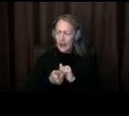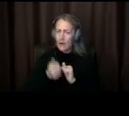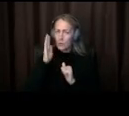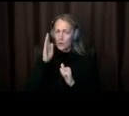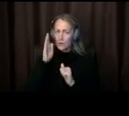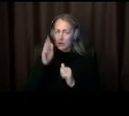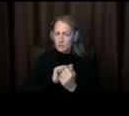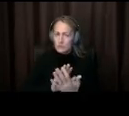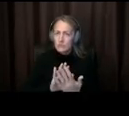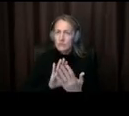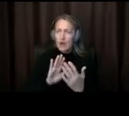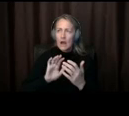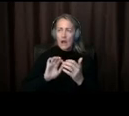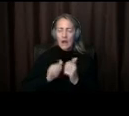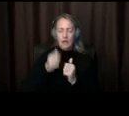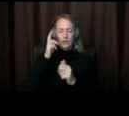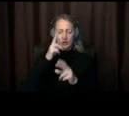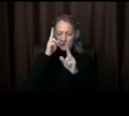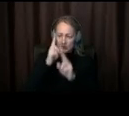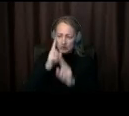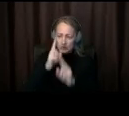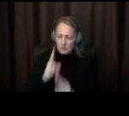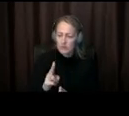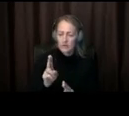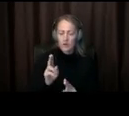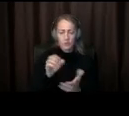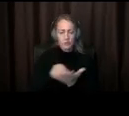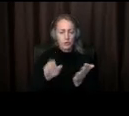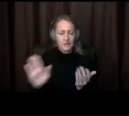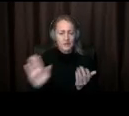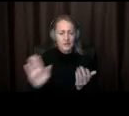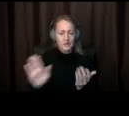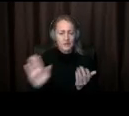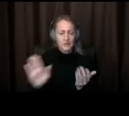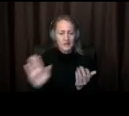honor your intersectional identities of your students and their families this year.